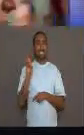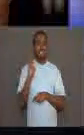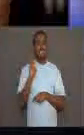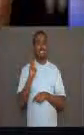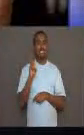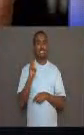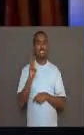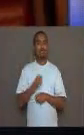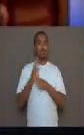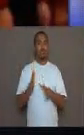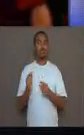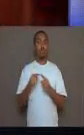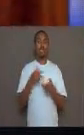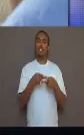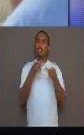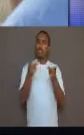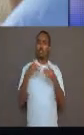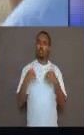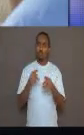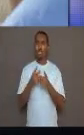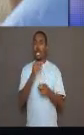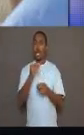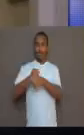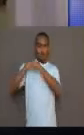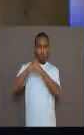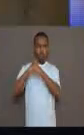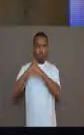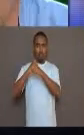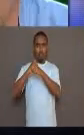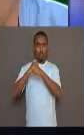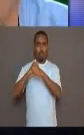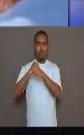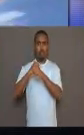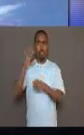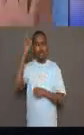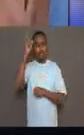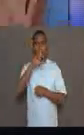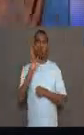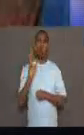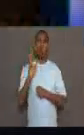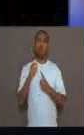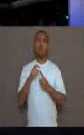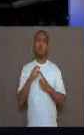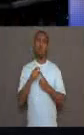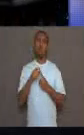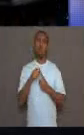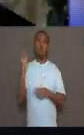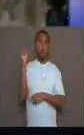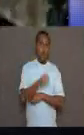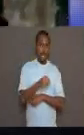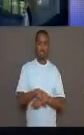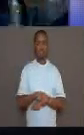Vesper Lind to attend this game and prevent Le Chiffre from winning.